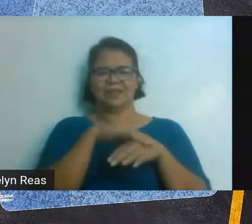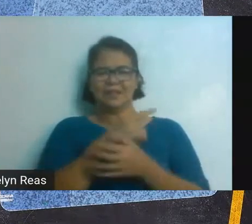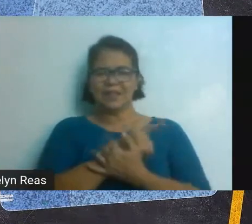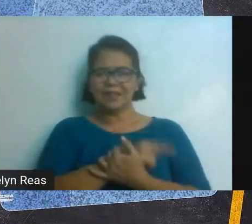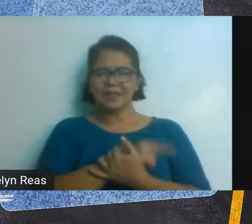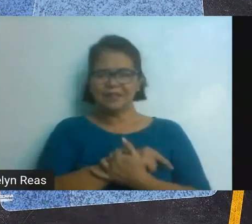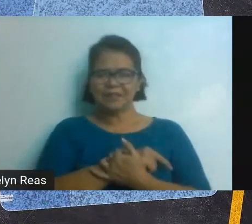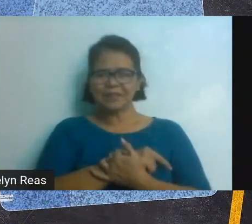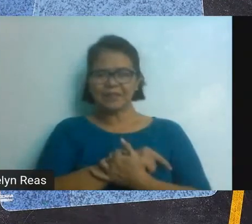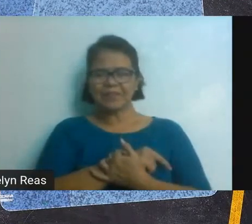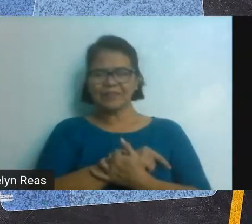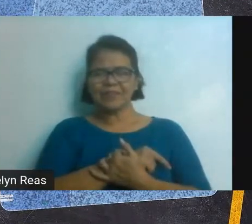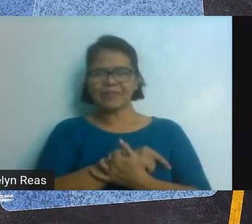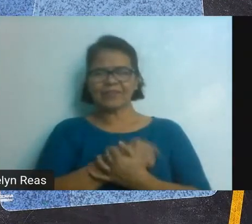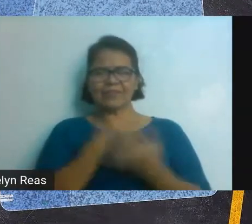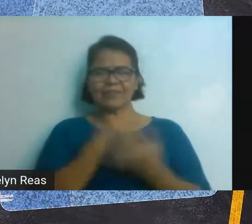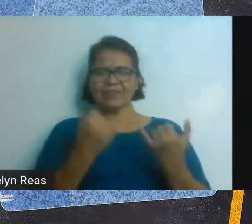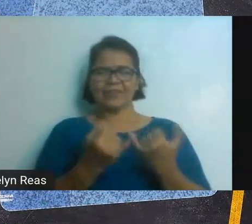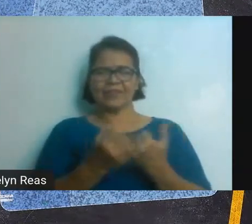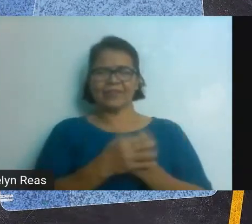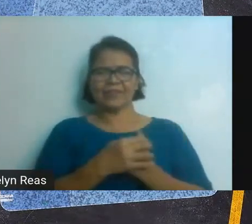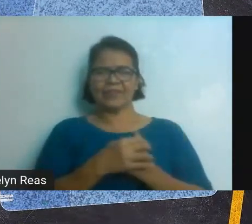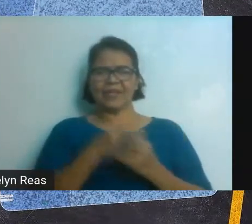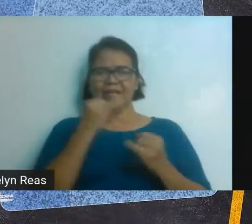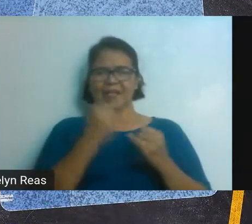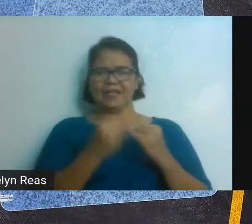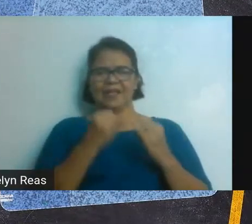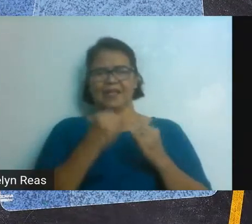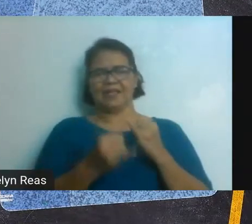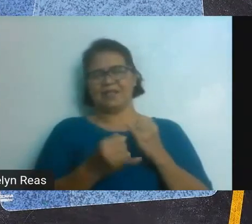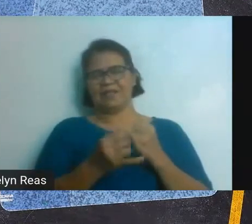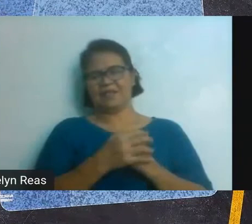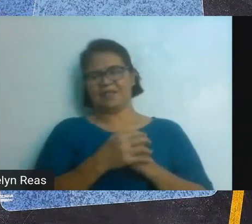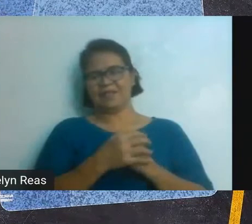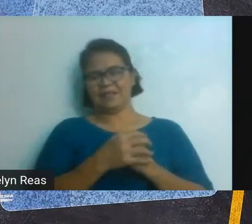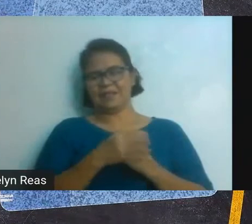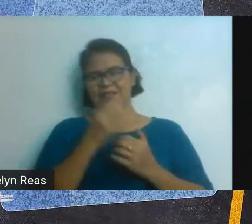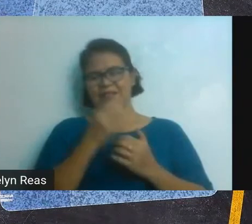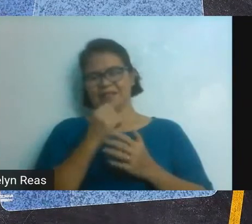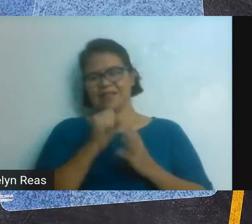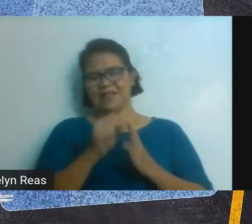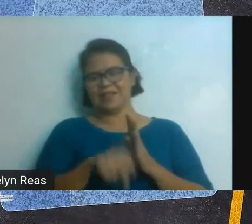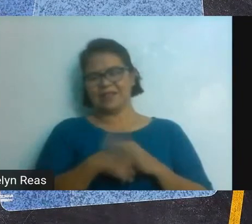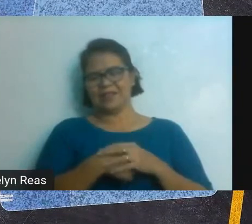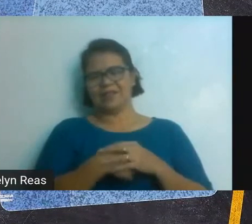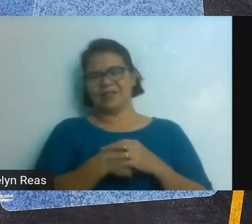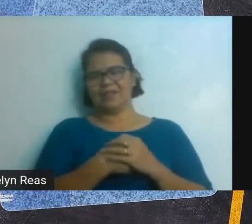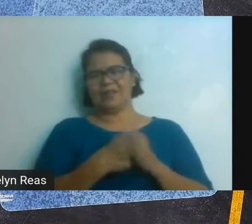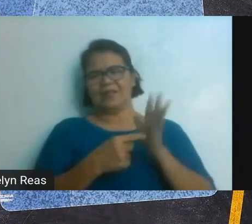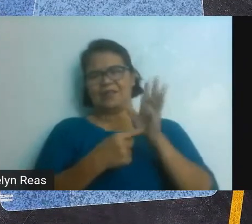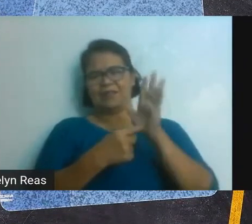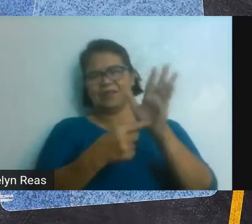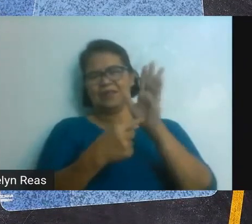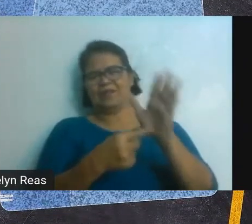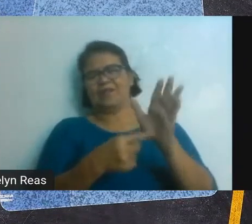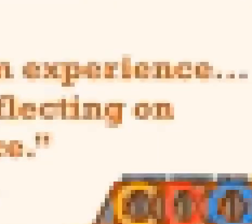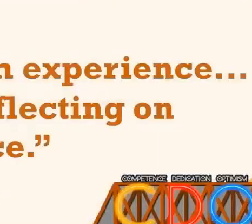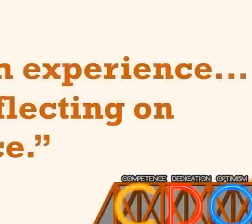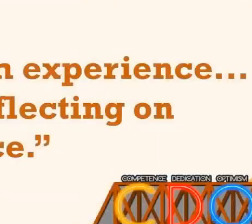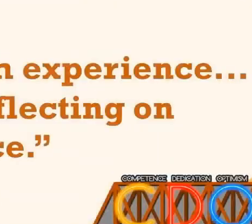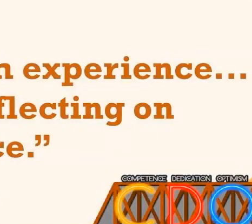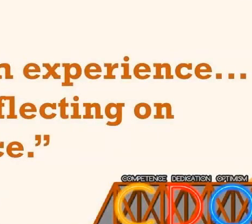for this last episode of Tech O'Clock for season 2, we would like to share with